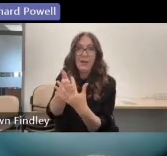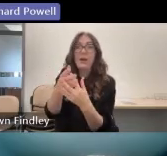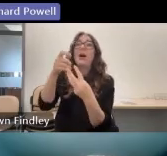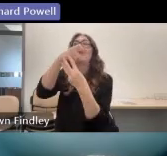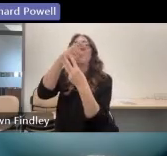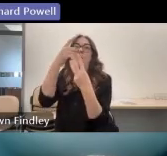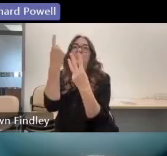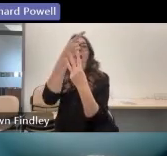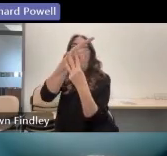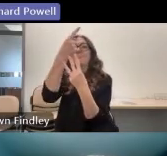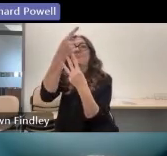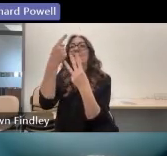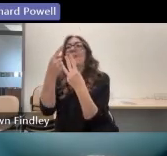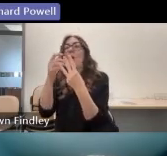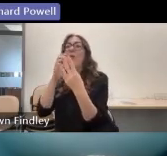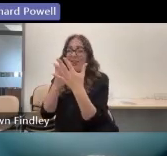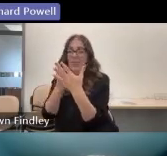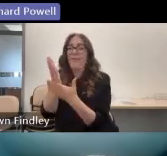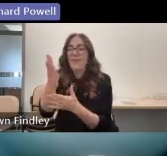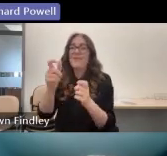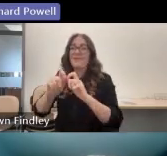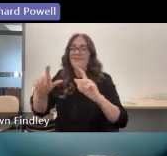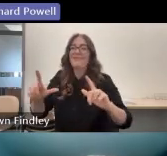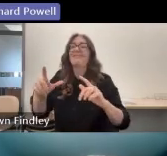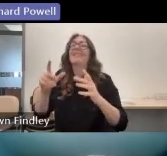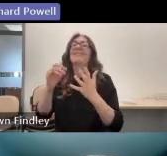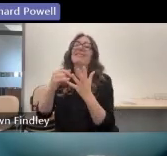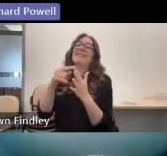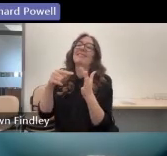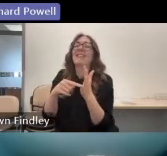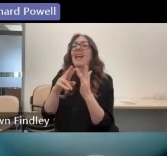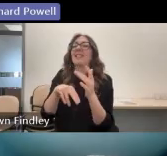work on every single type of Android phone.